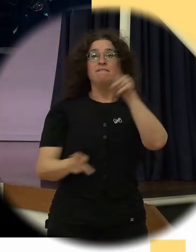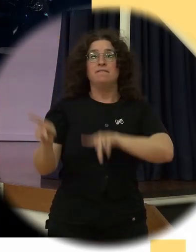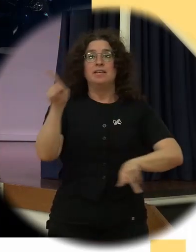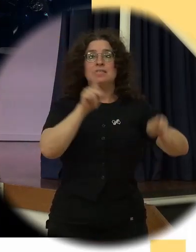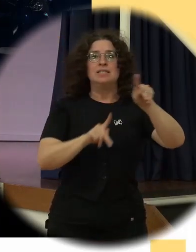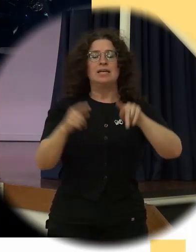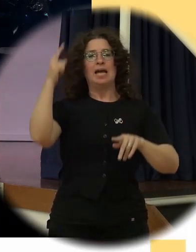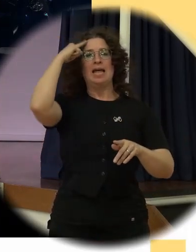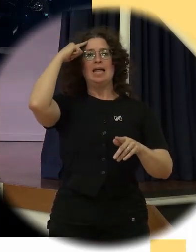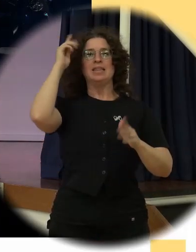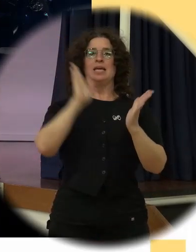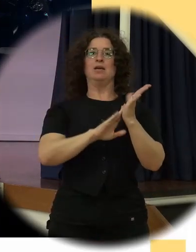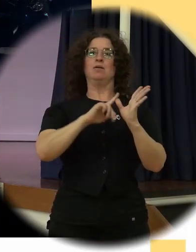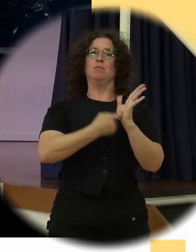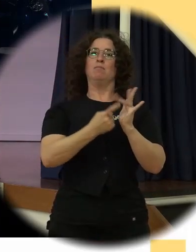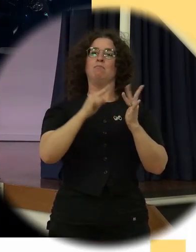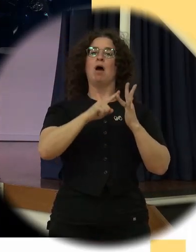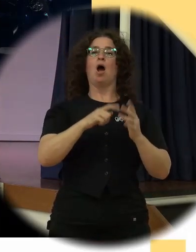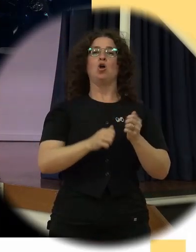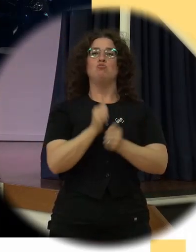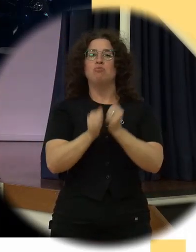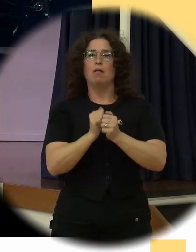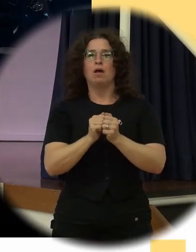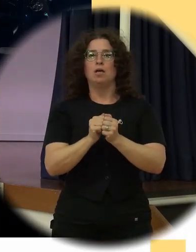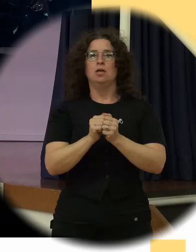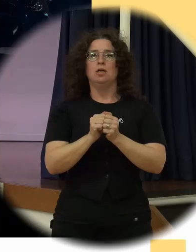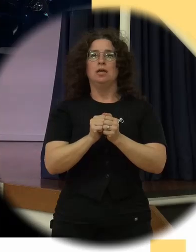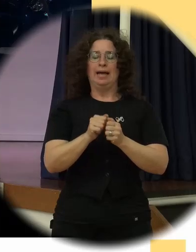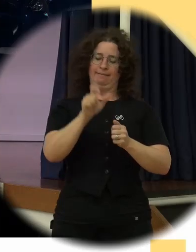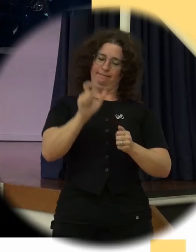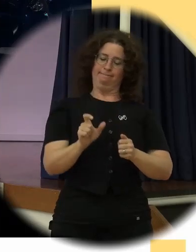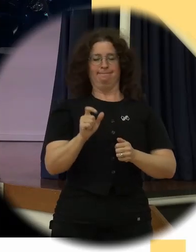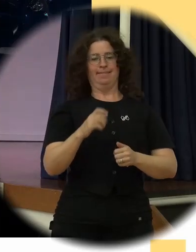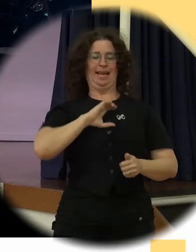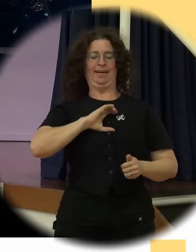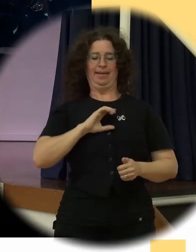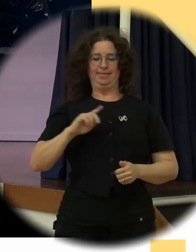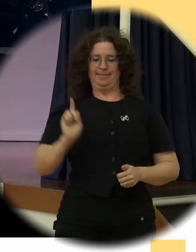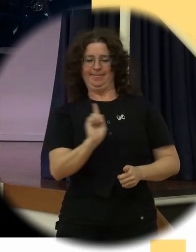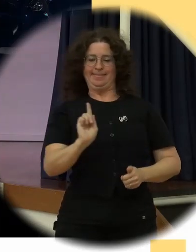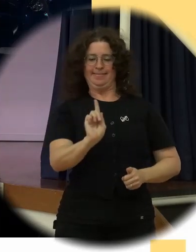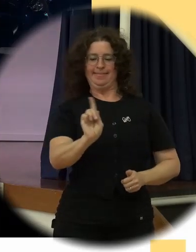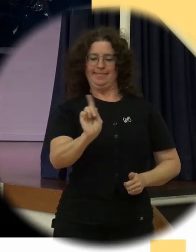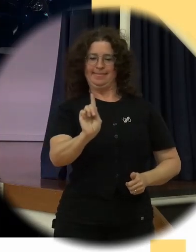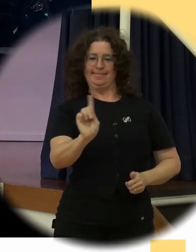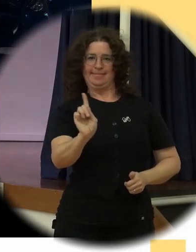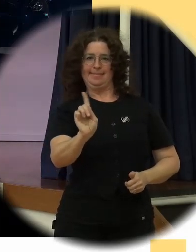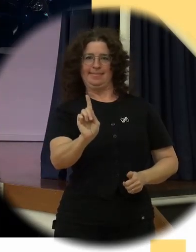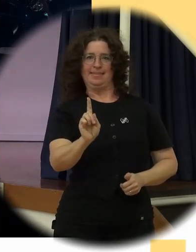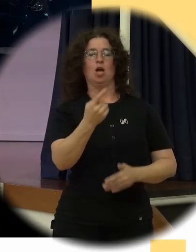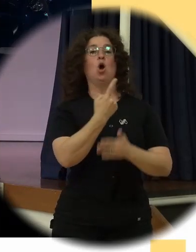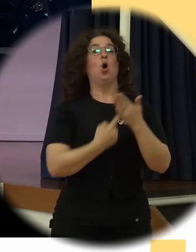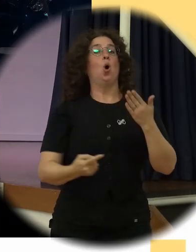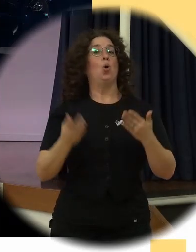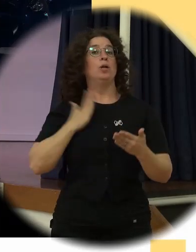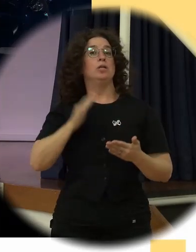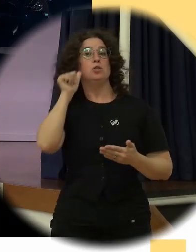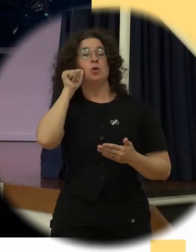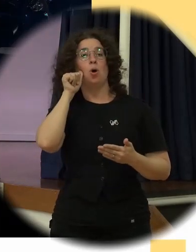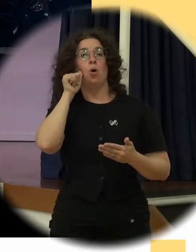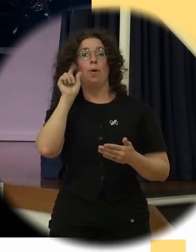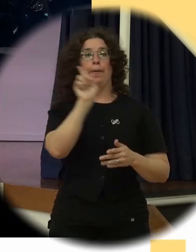about Mario Brothers, you have a little character that's just running across, and all you really need to know is, where is he